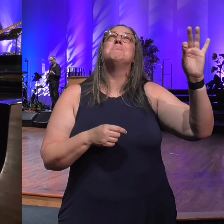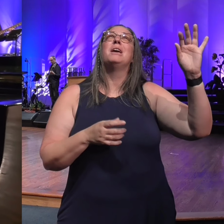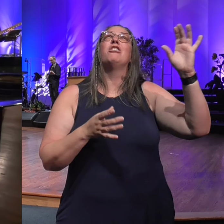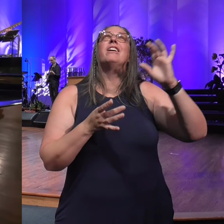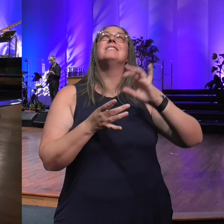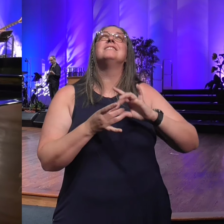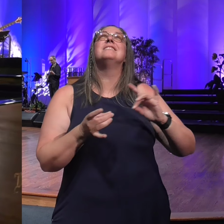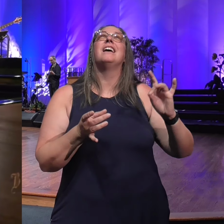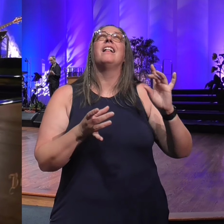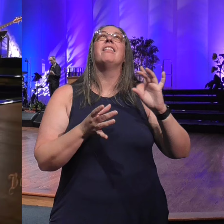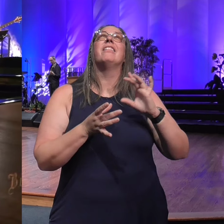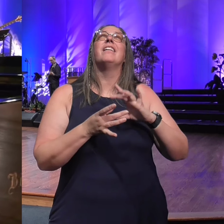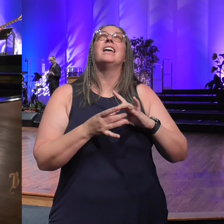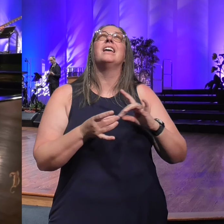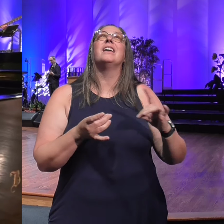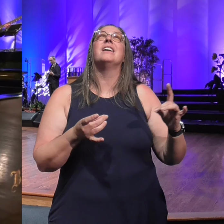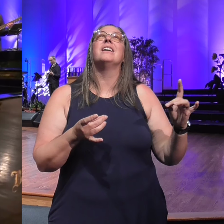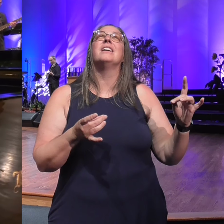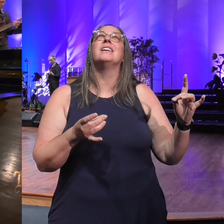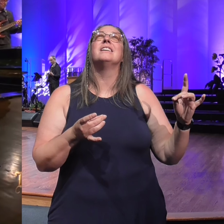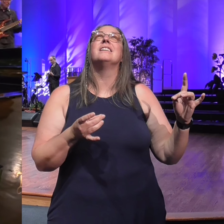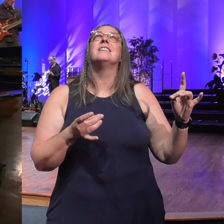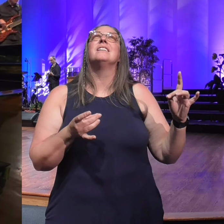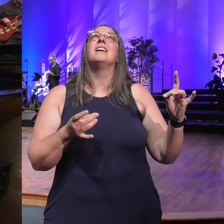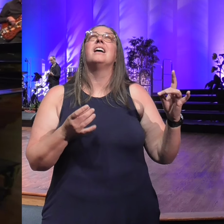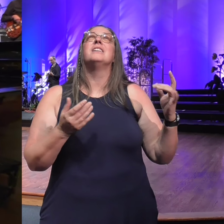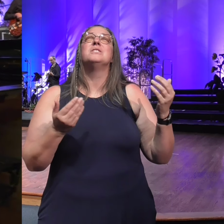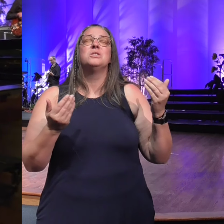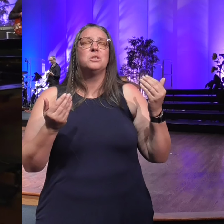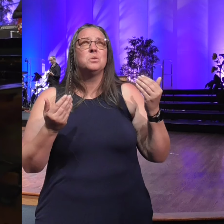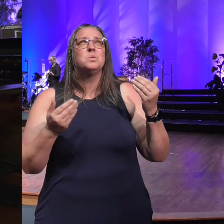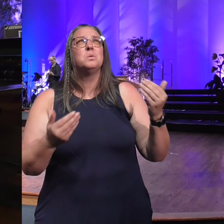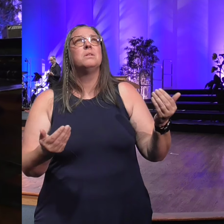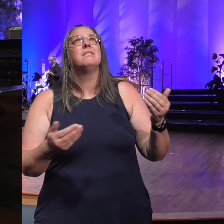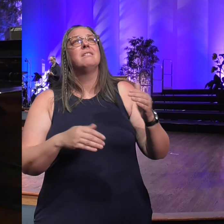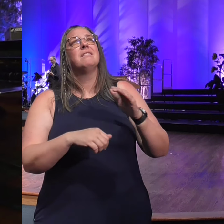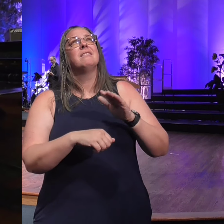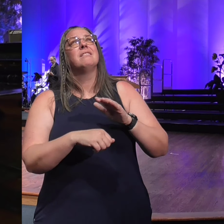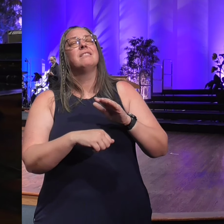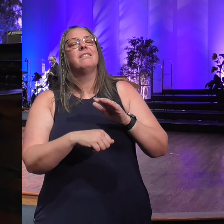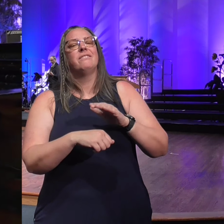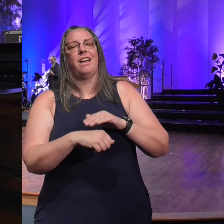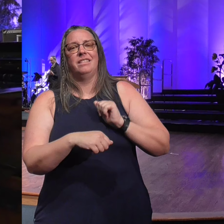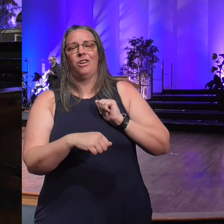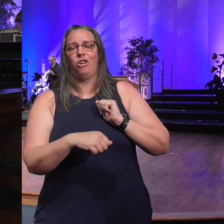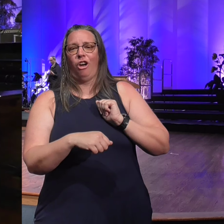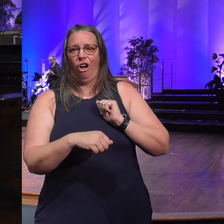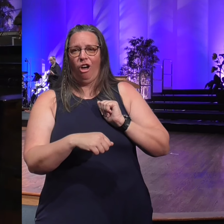you to hear the holy call